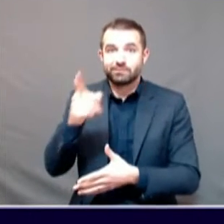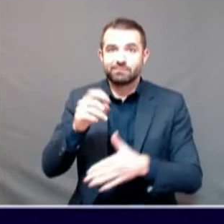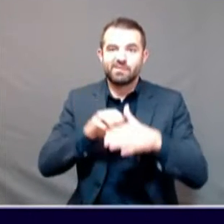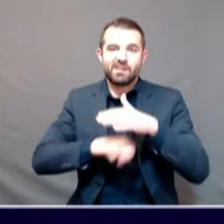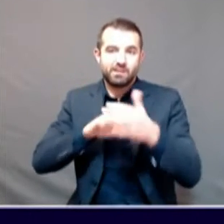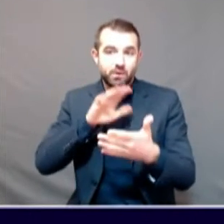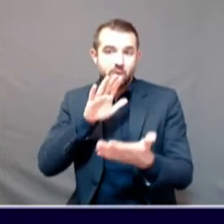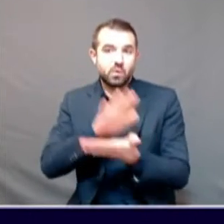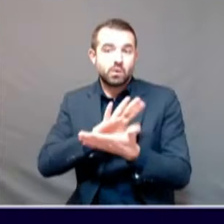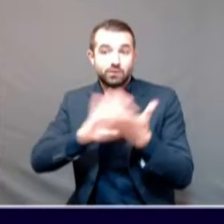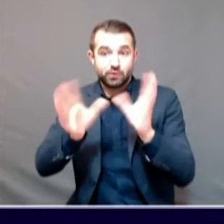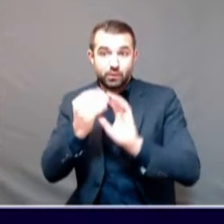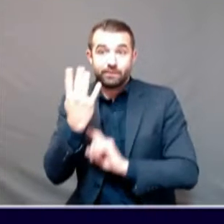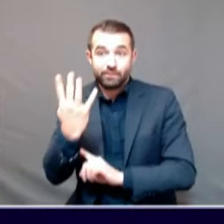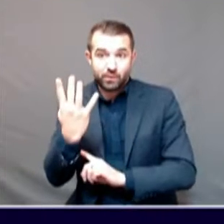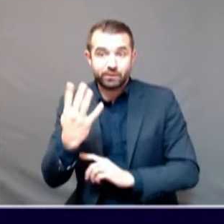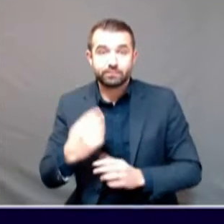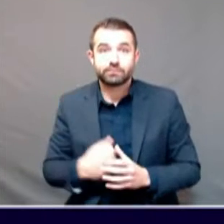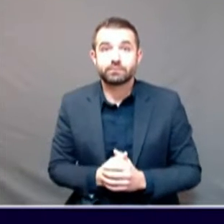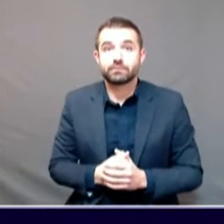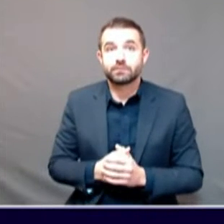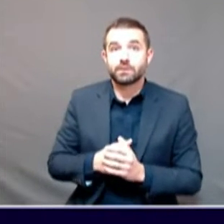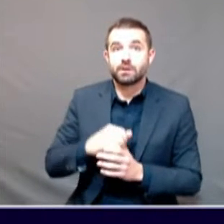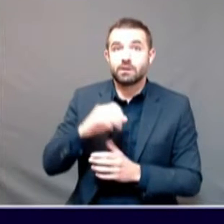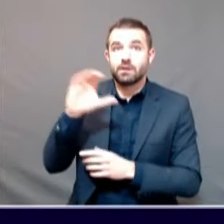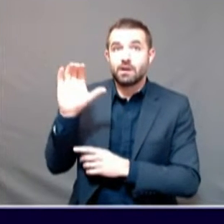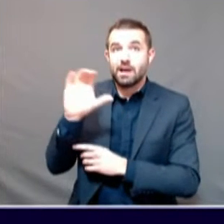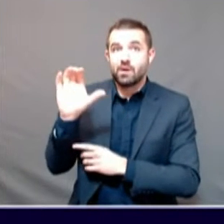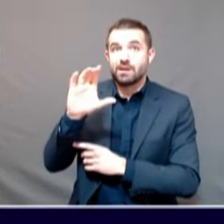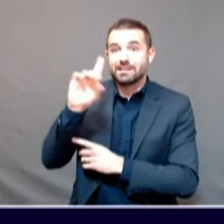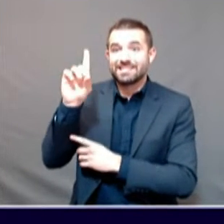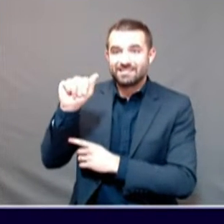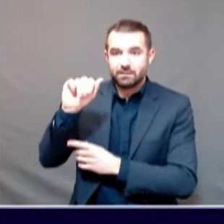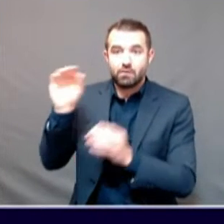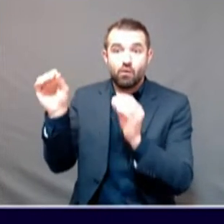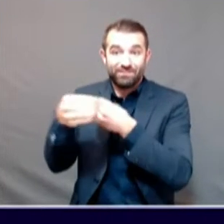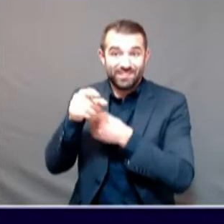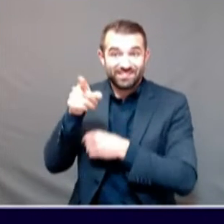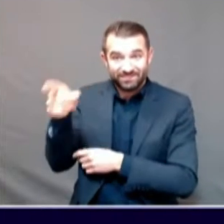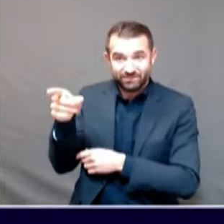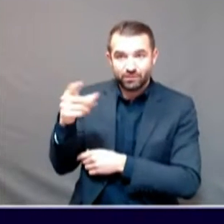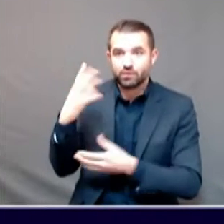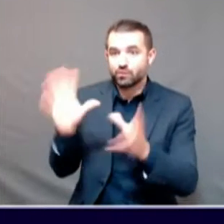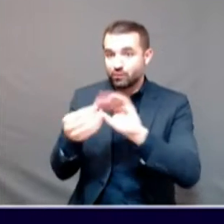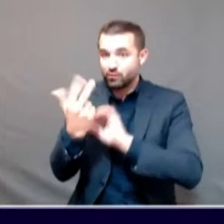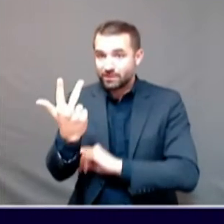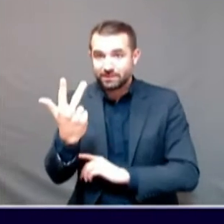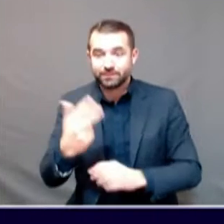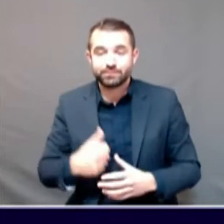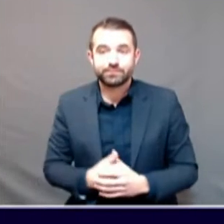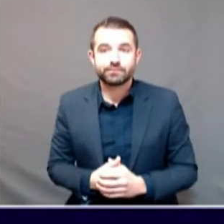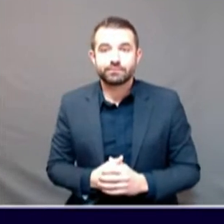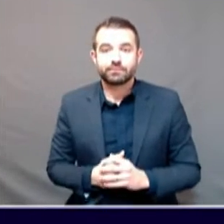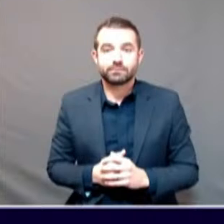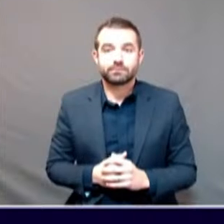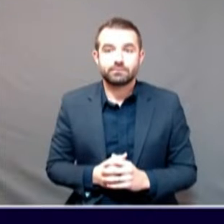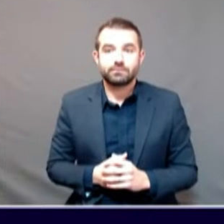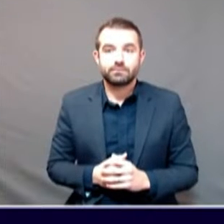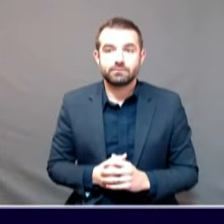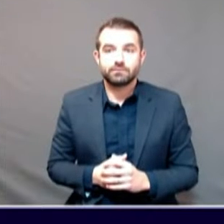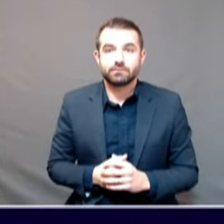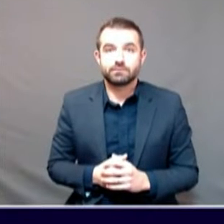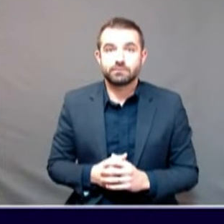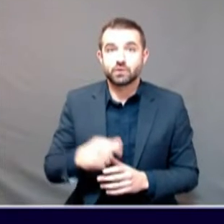cases. At the Cumberland County District Attorney's Office, where we're aware of 3 cases presently. At the Greeley